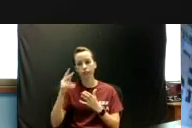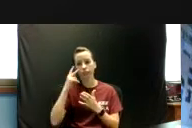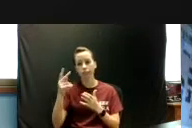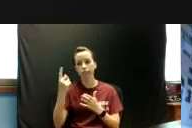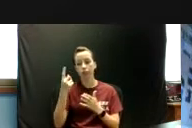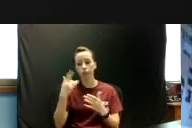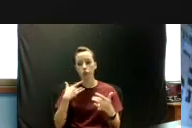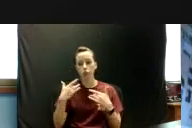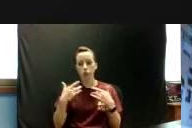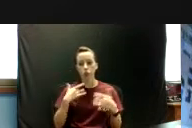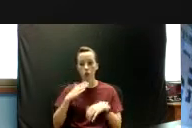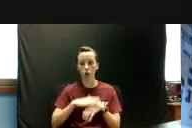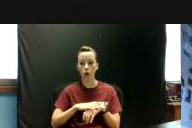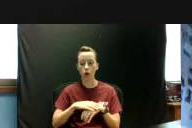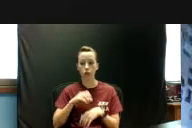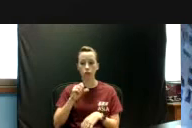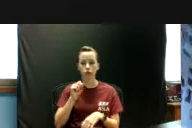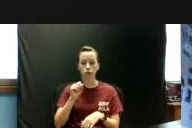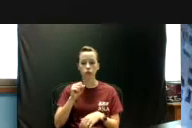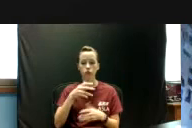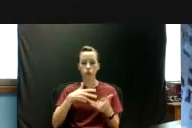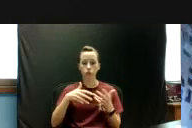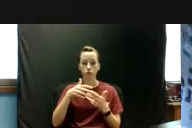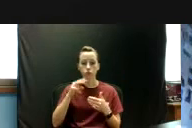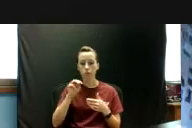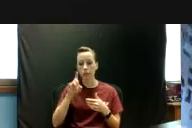media? Go ahead and put that on the chat box.